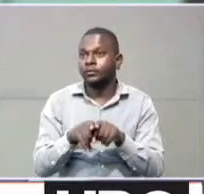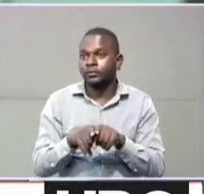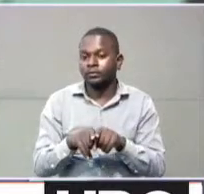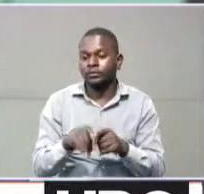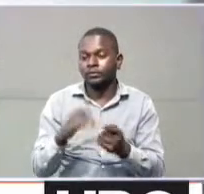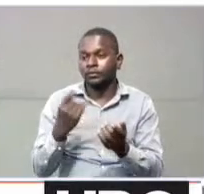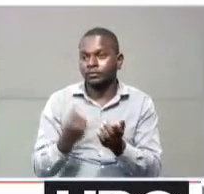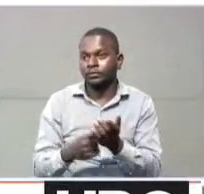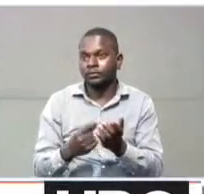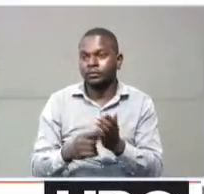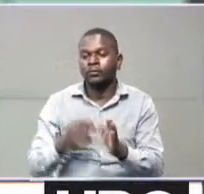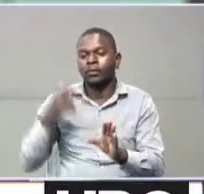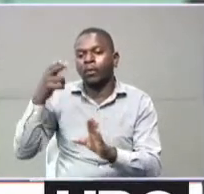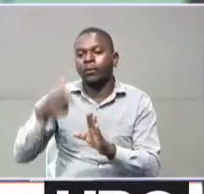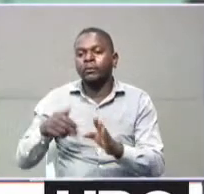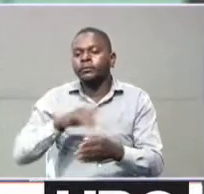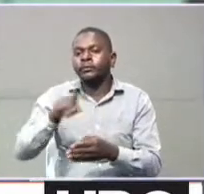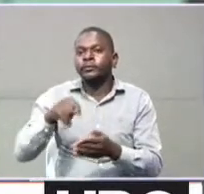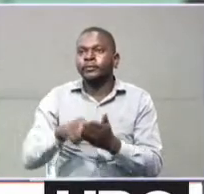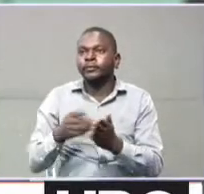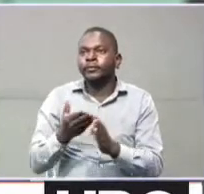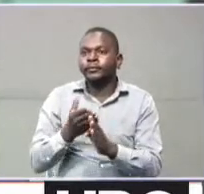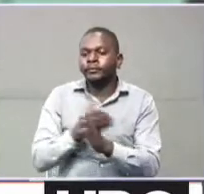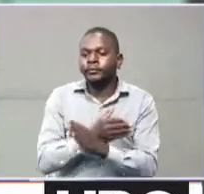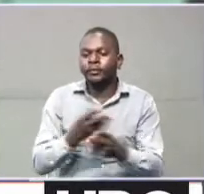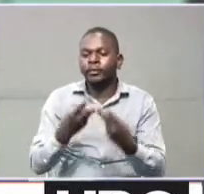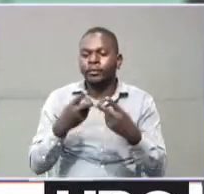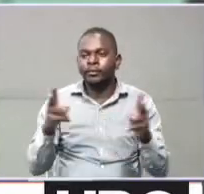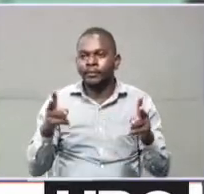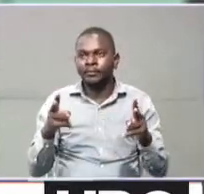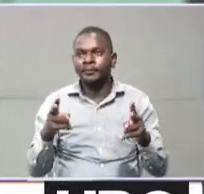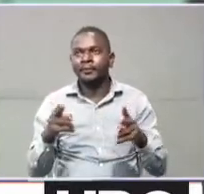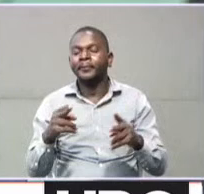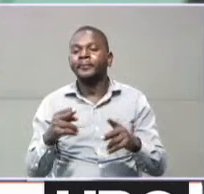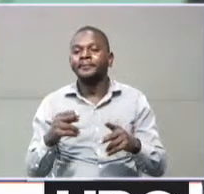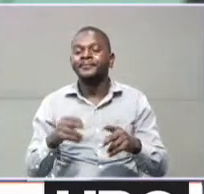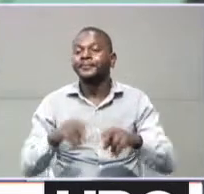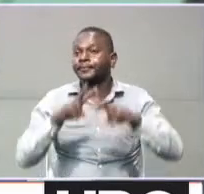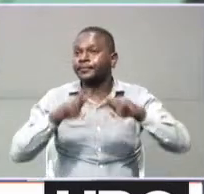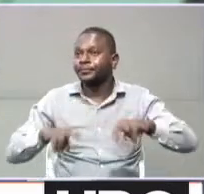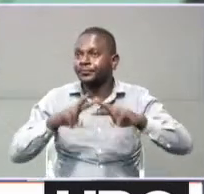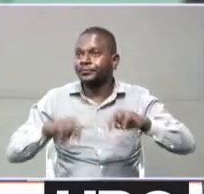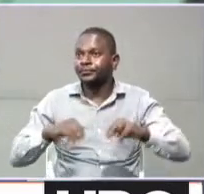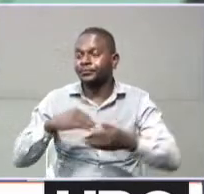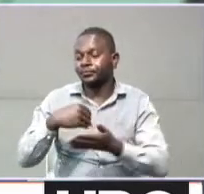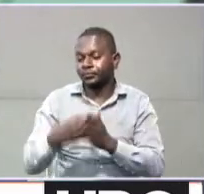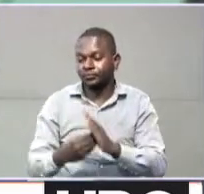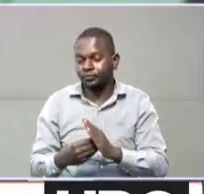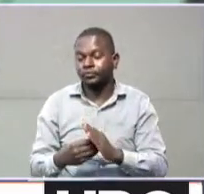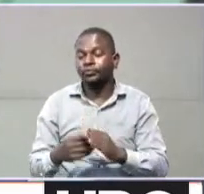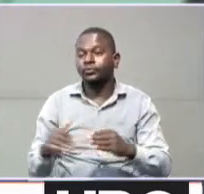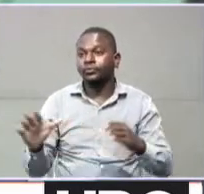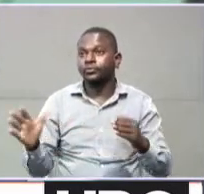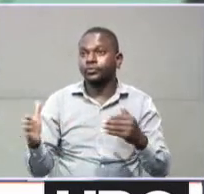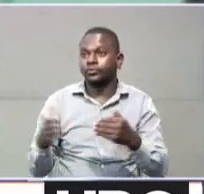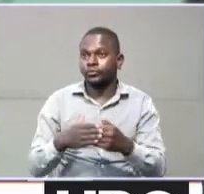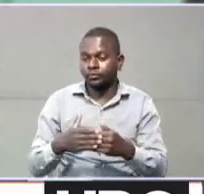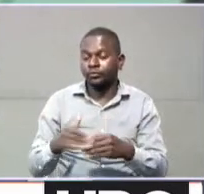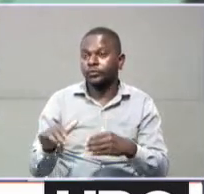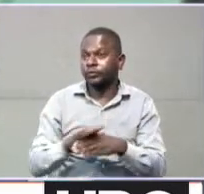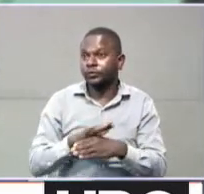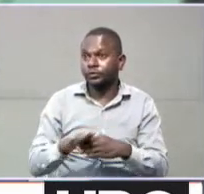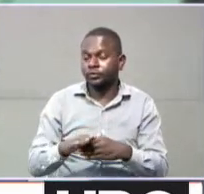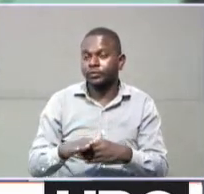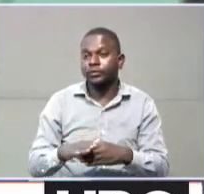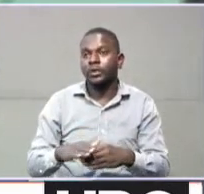at uganda media center before the start of the operations by close of business on monday a